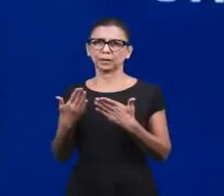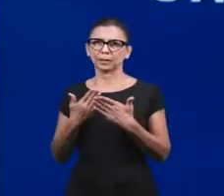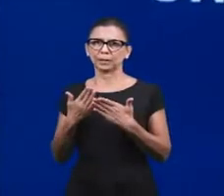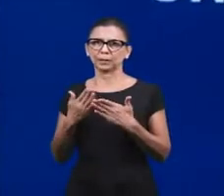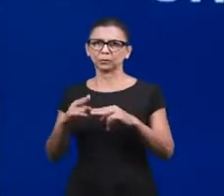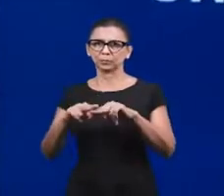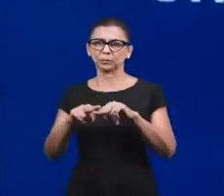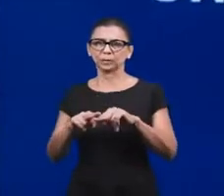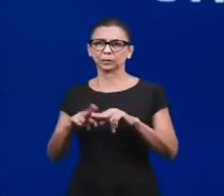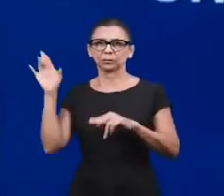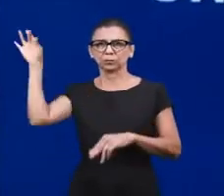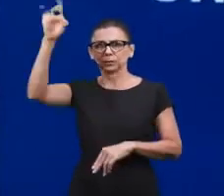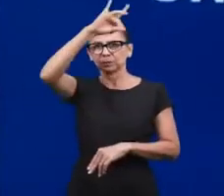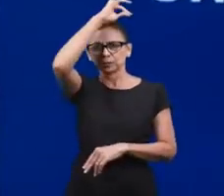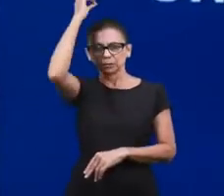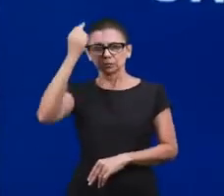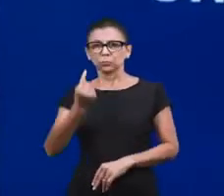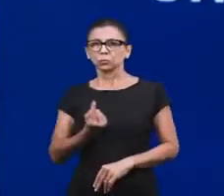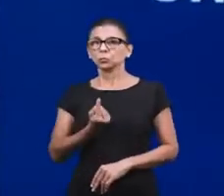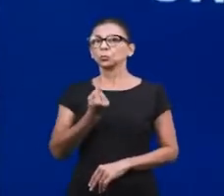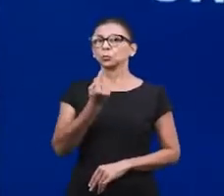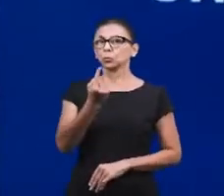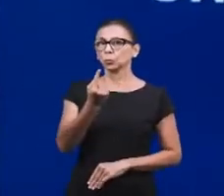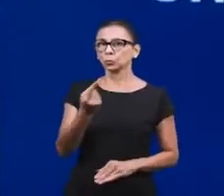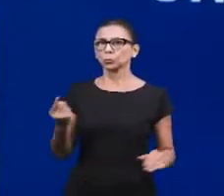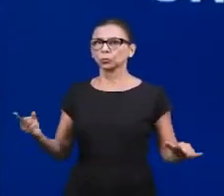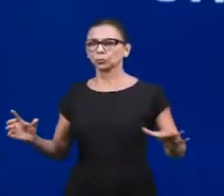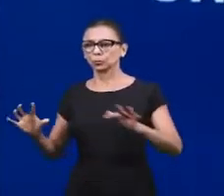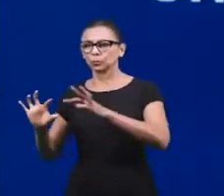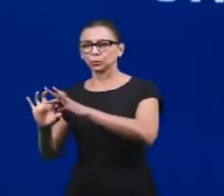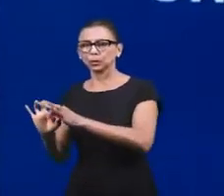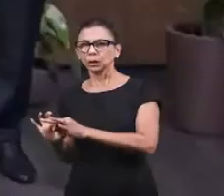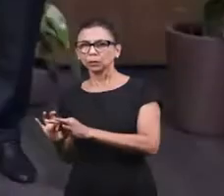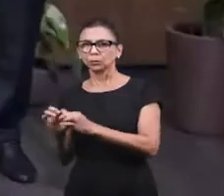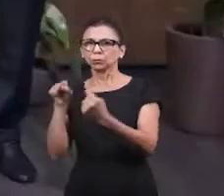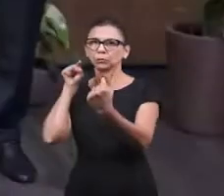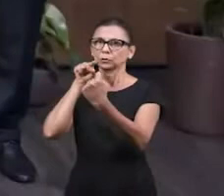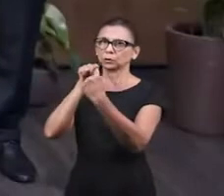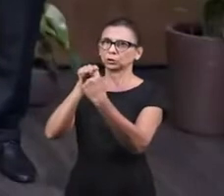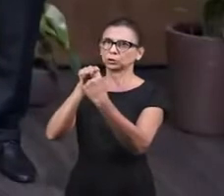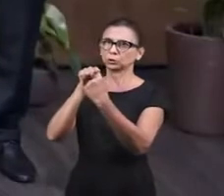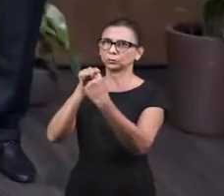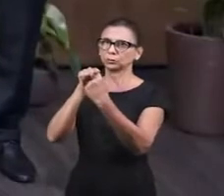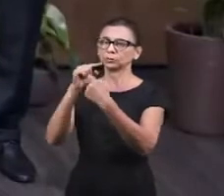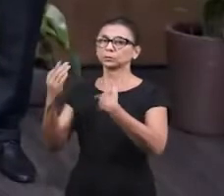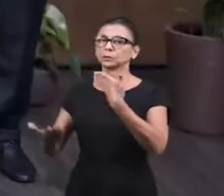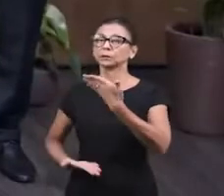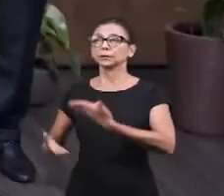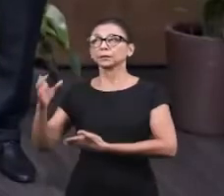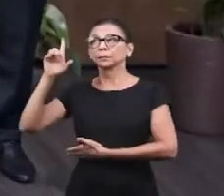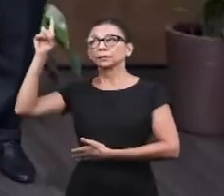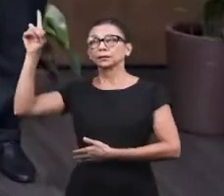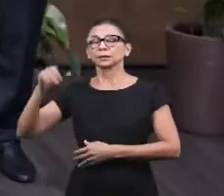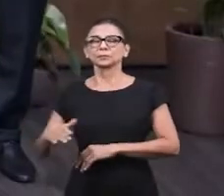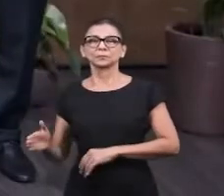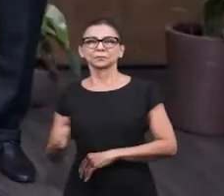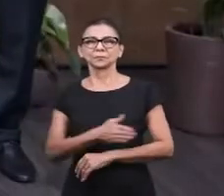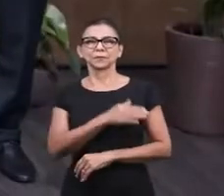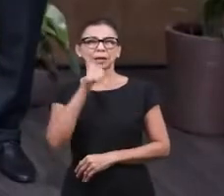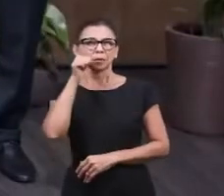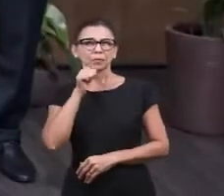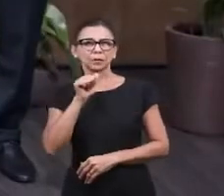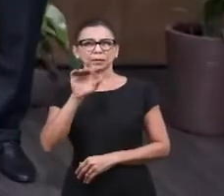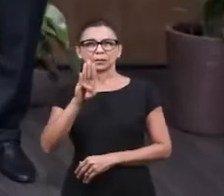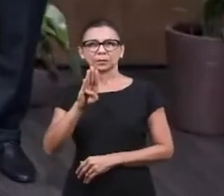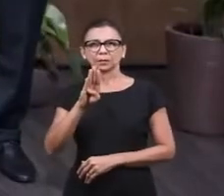Should live in the unity of the Holy Spirit with a single purpose, to serve God. This is what